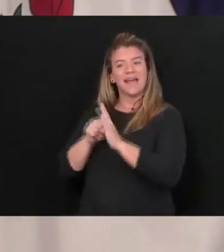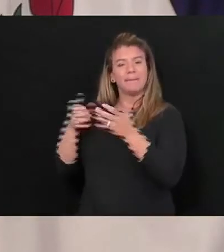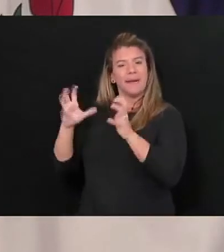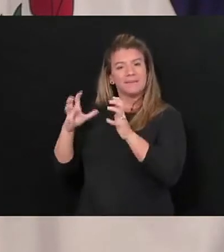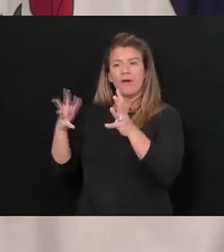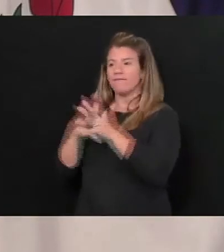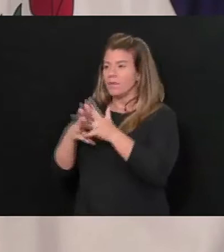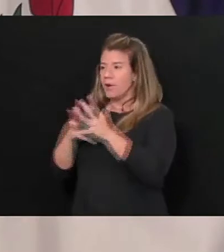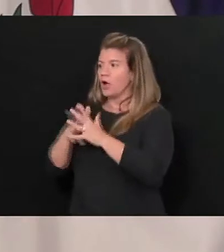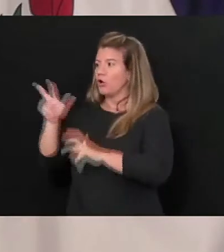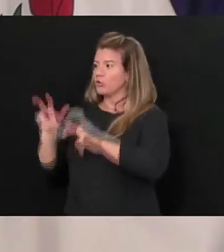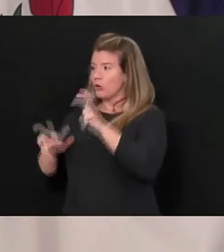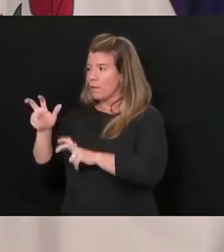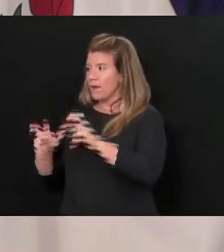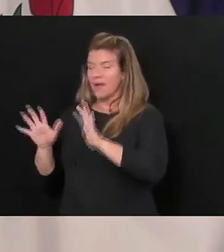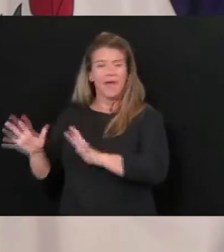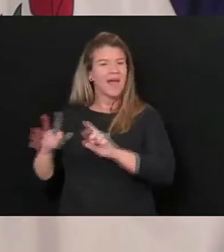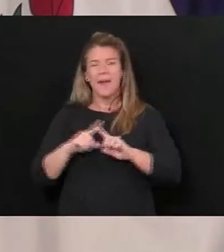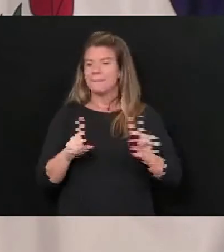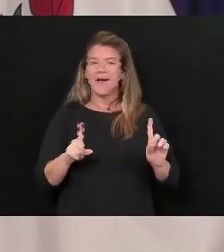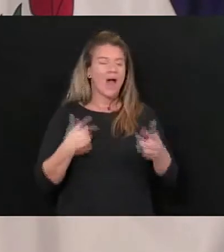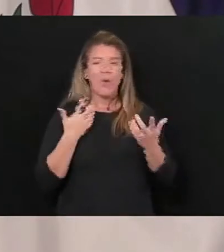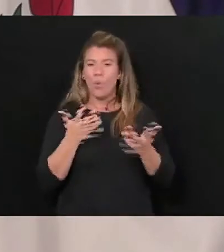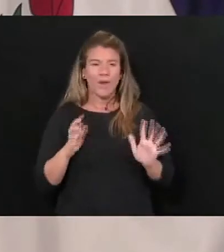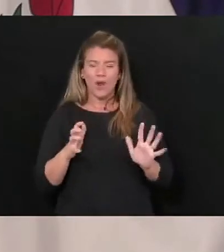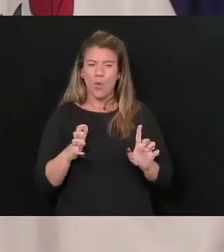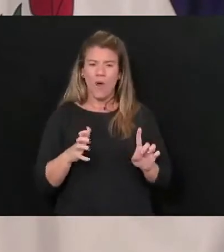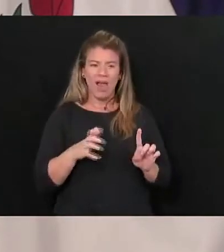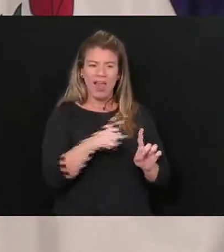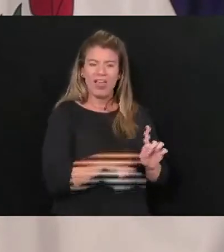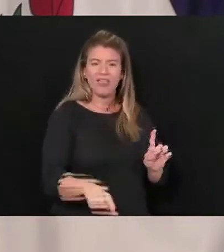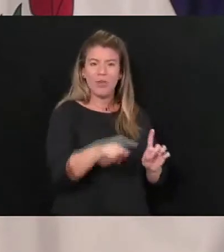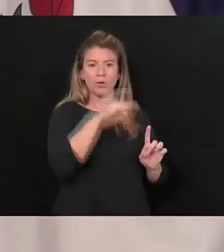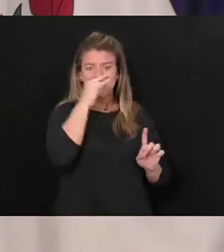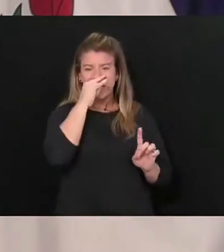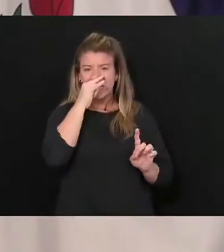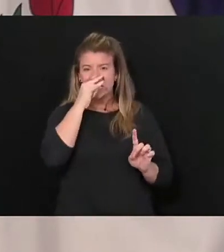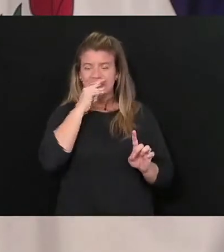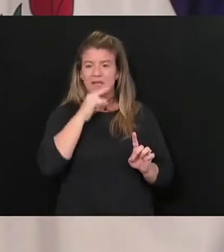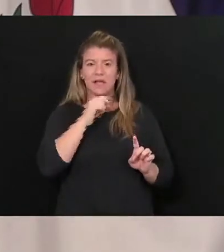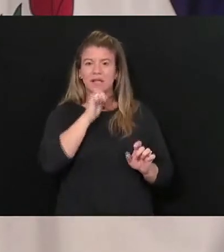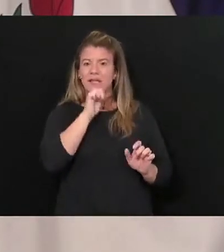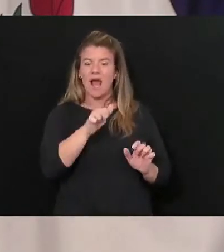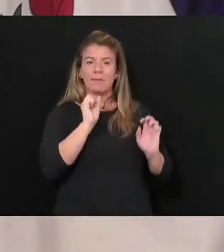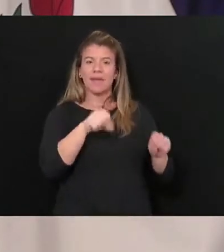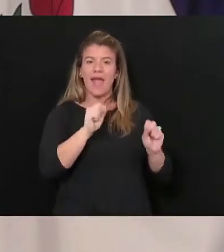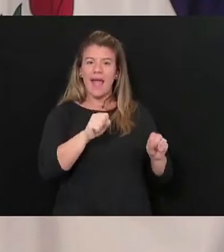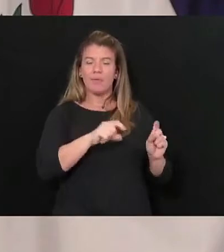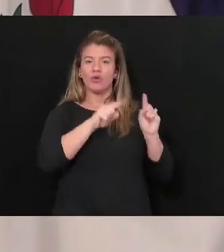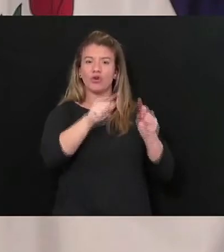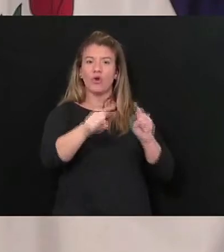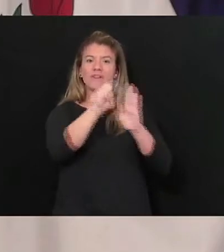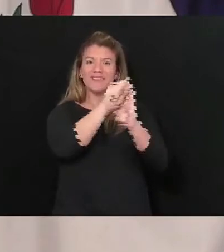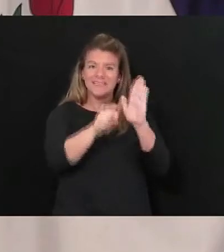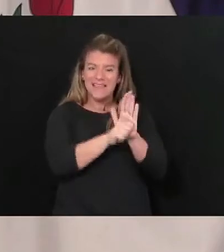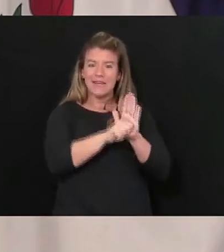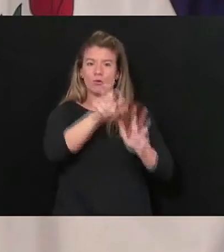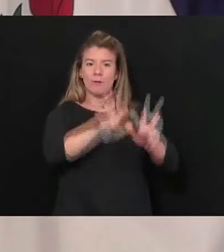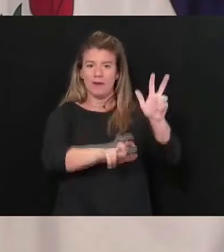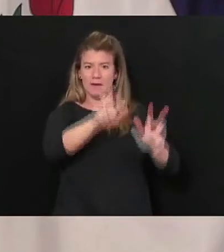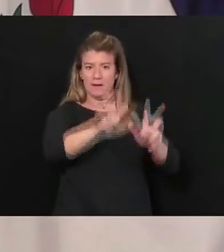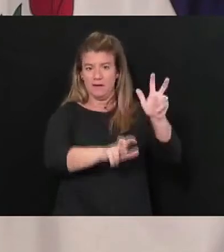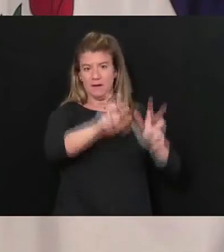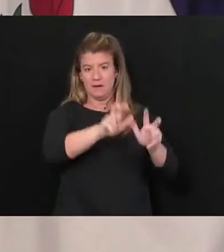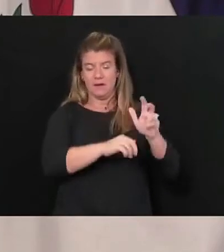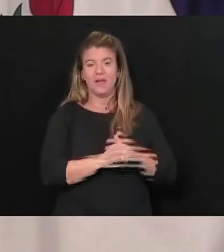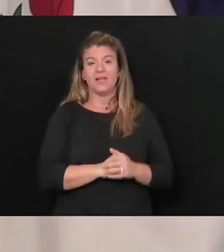tournament and everything. But we don't want those kids to be ineligible, to play in their state high school tournament.